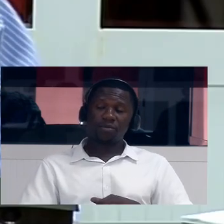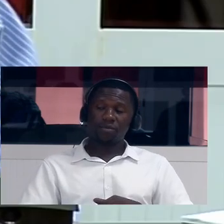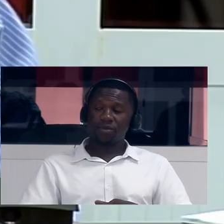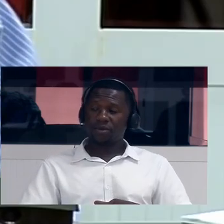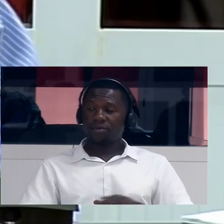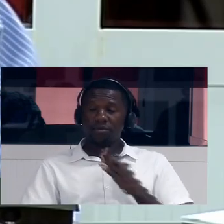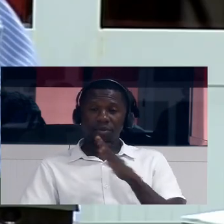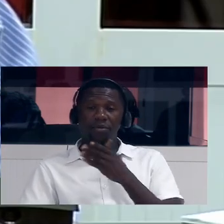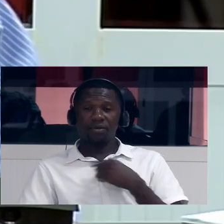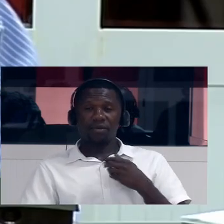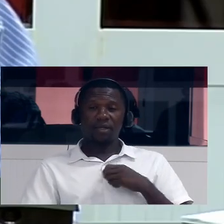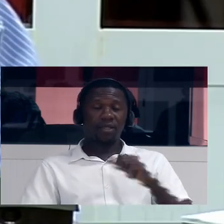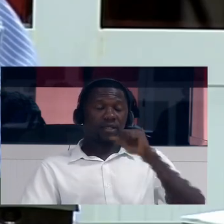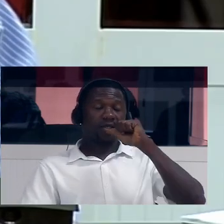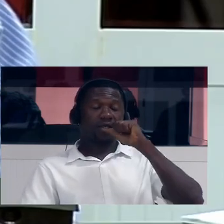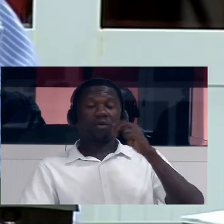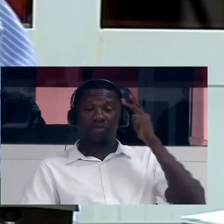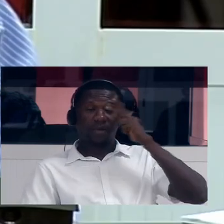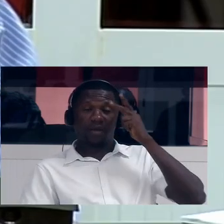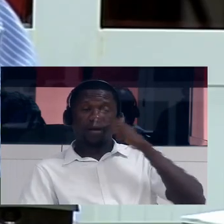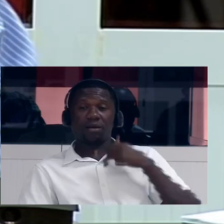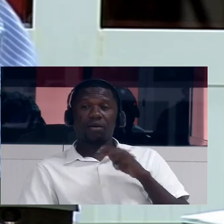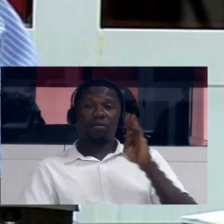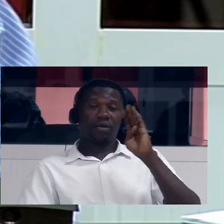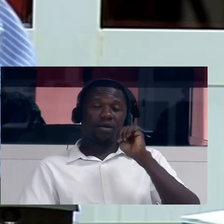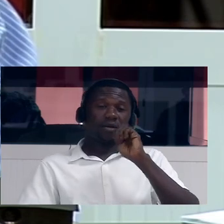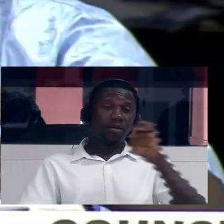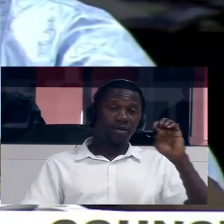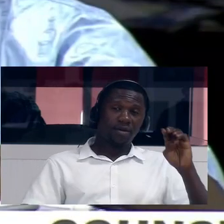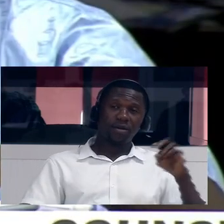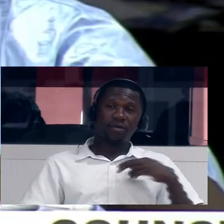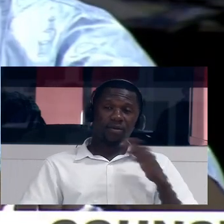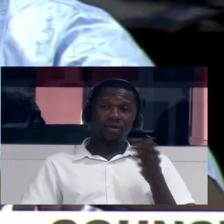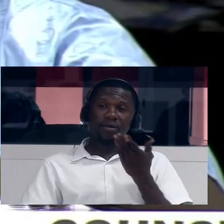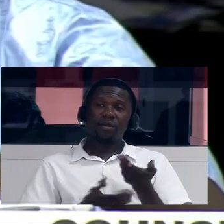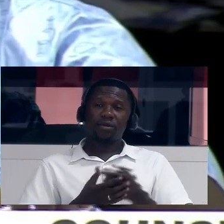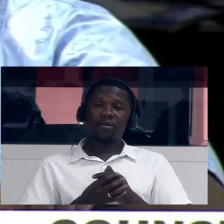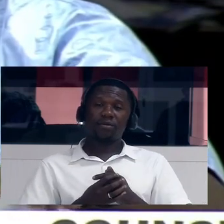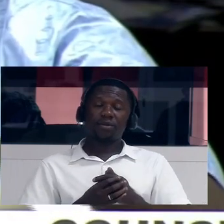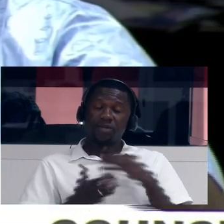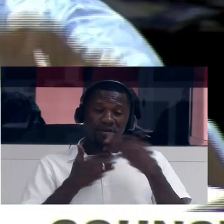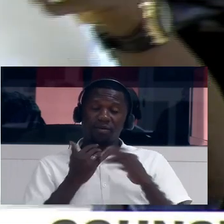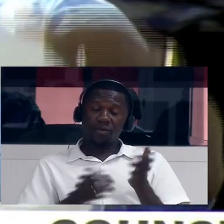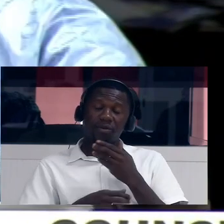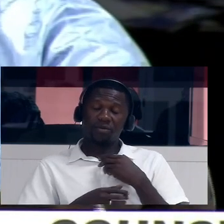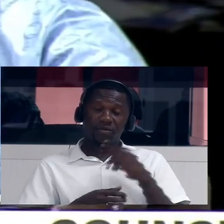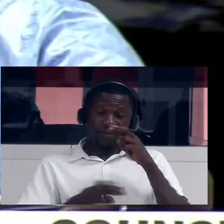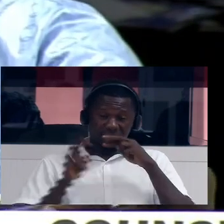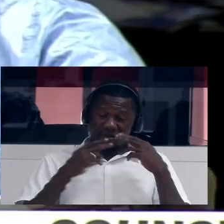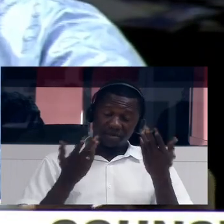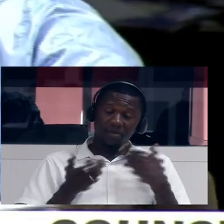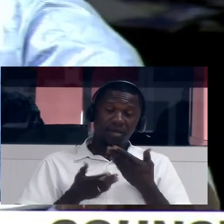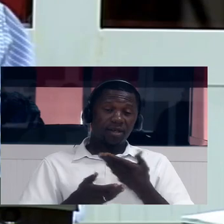Maybe if they were drinking beer, maybe I'll go and drink some beer, but not to go and drink attire, you know. You see, you never went to find out. Maybe they even drank more than